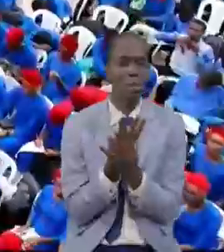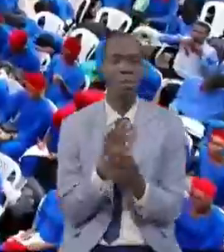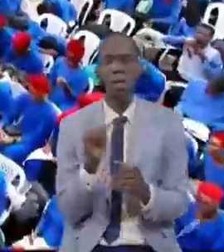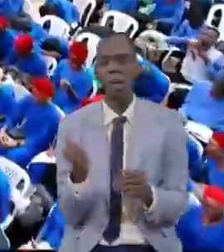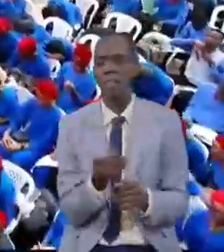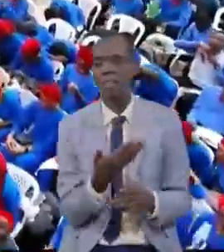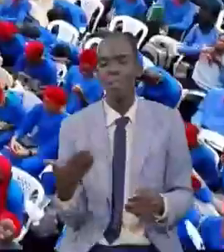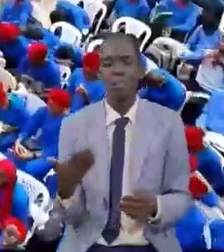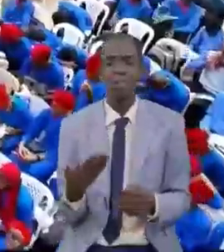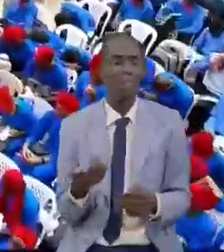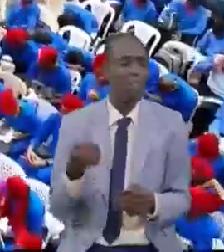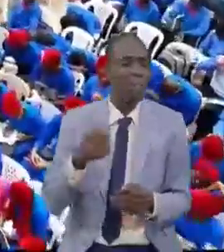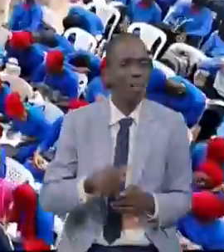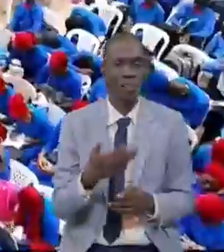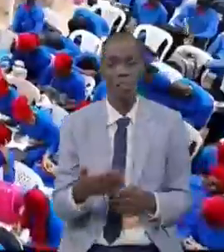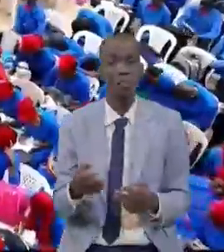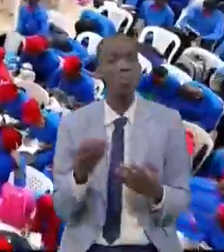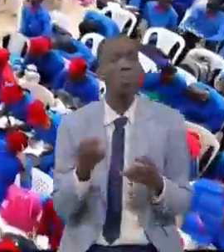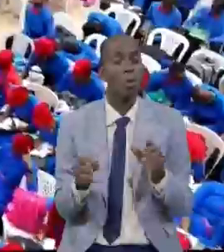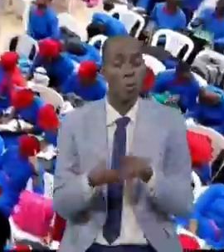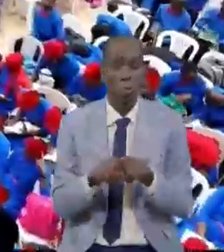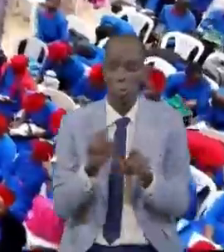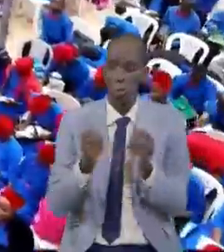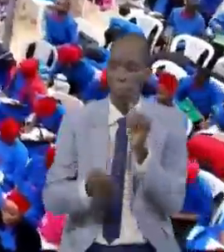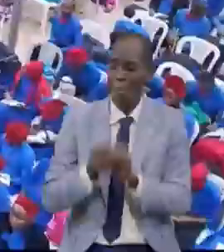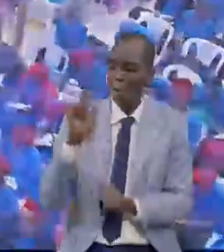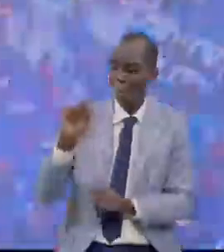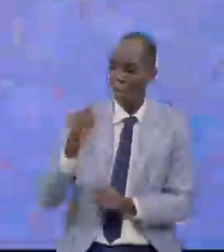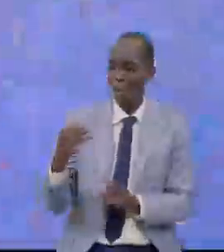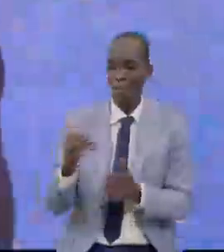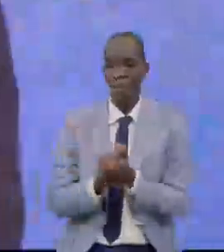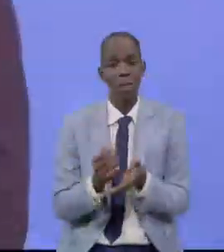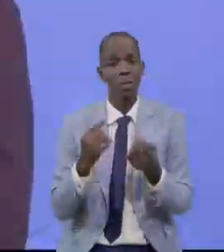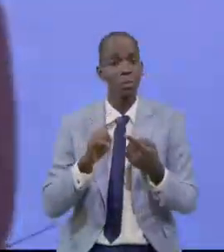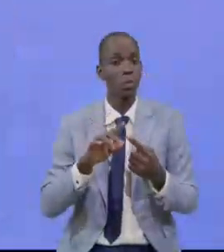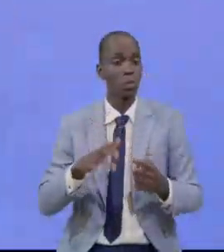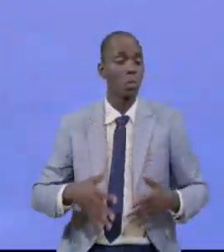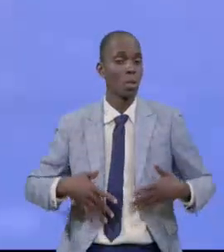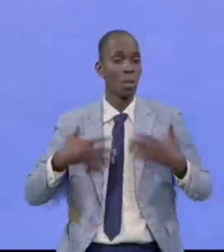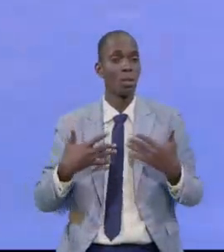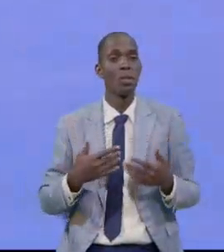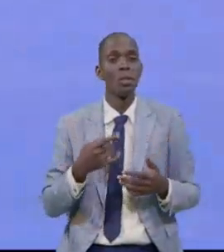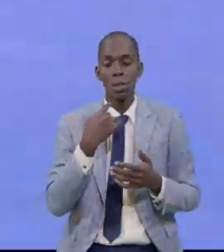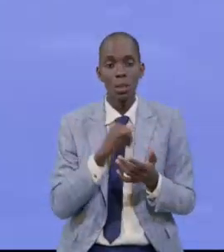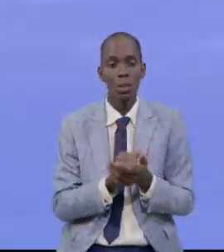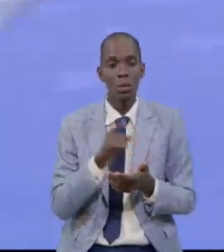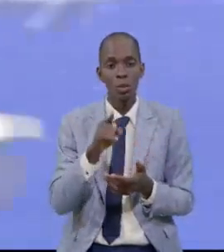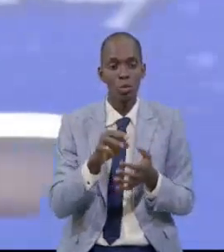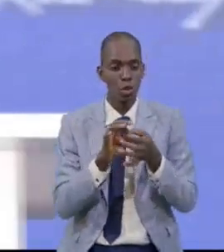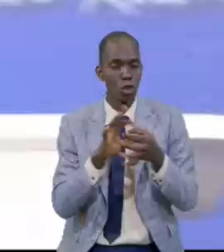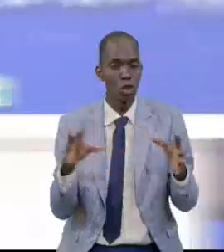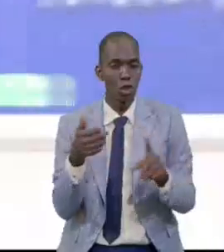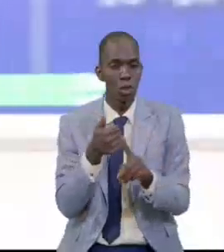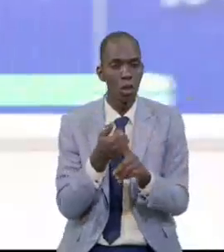the smallest that has come into your life, it says you lose yourself from the